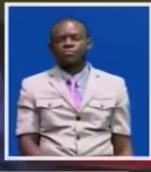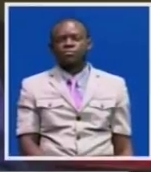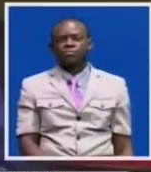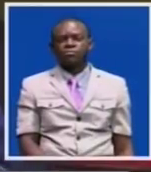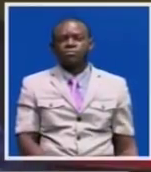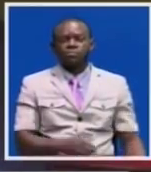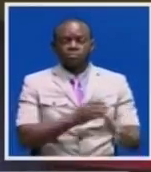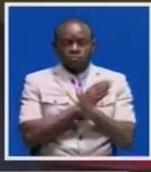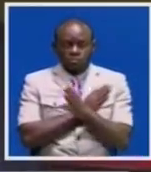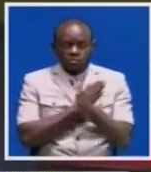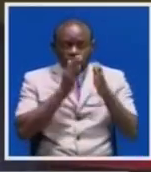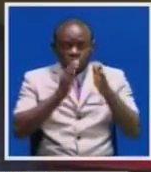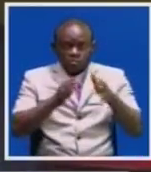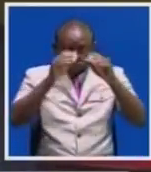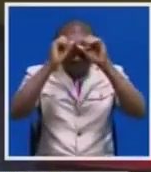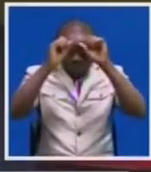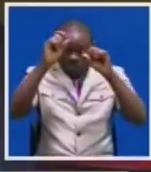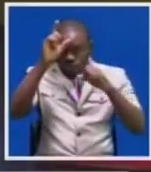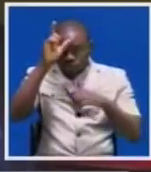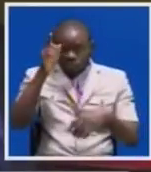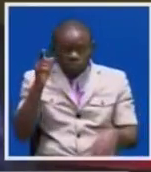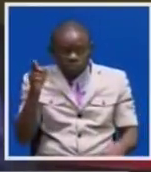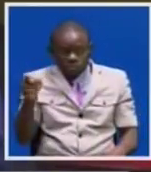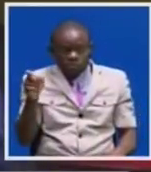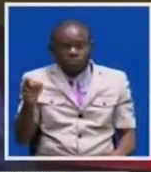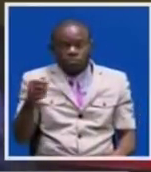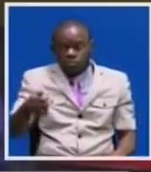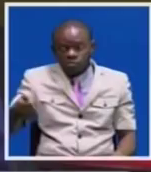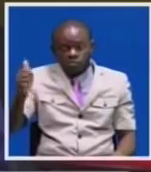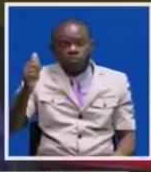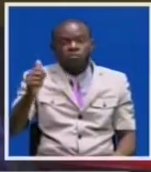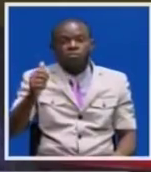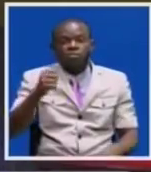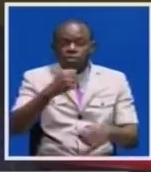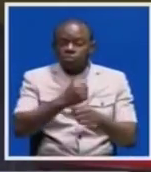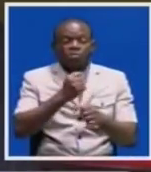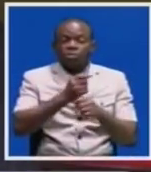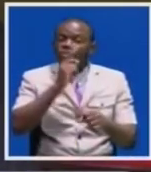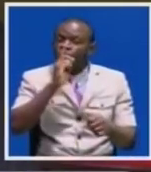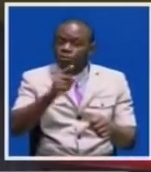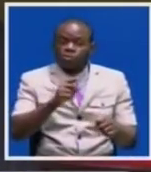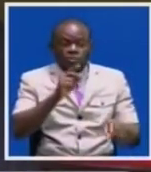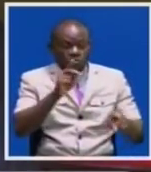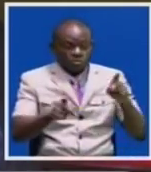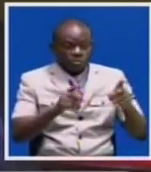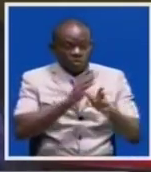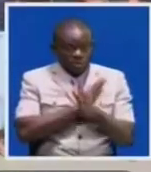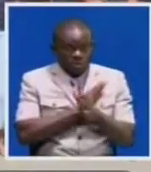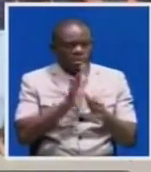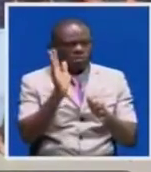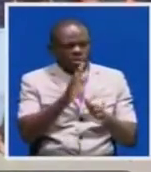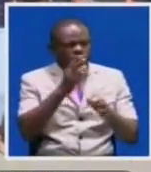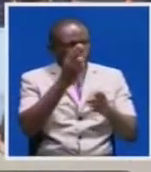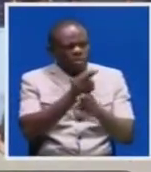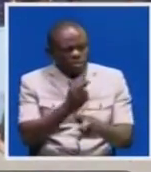in the forefront in ensuring that Zambians enjoy their freedom and rights by ensuring that they